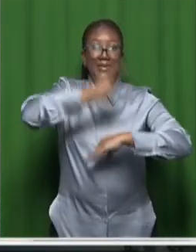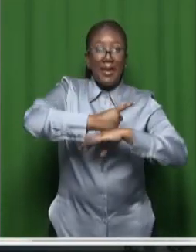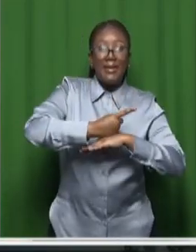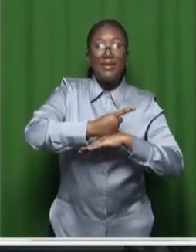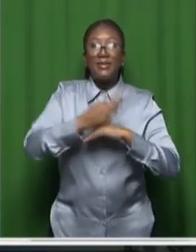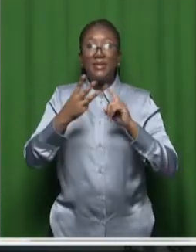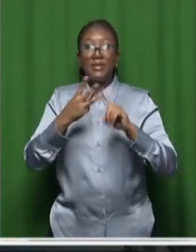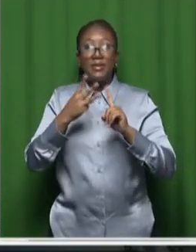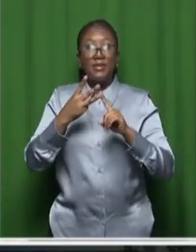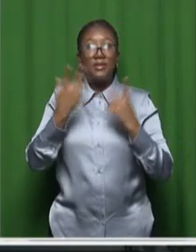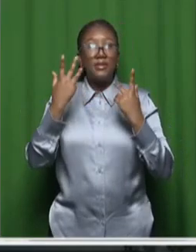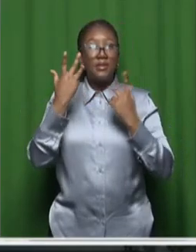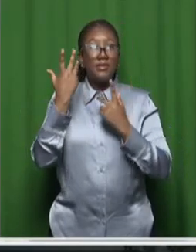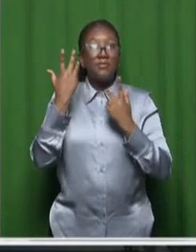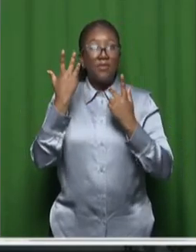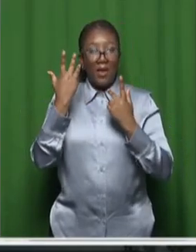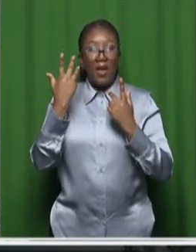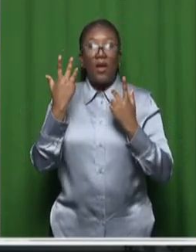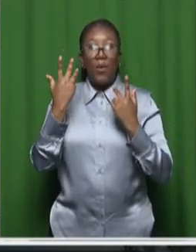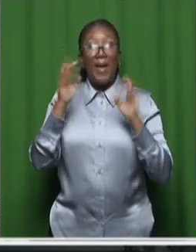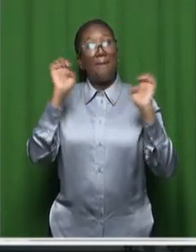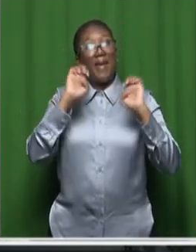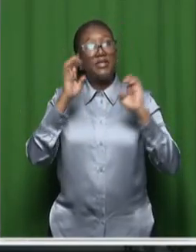goes into that? Just perhaps as we wrap up this conversation.